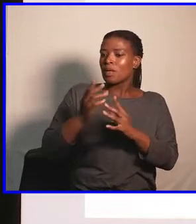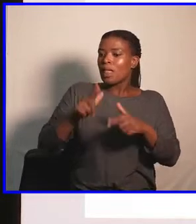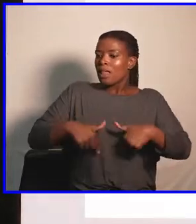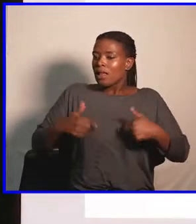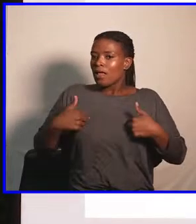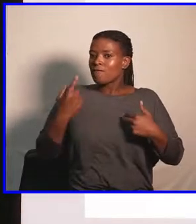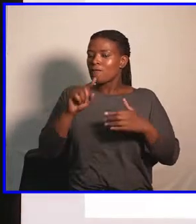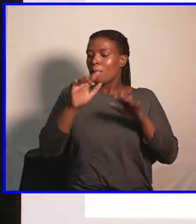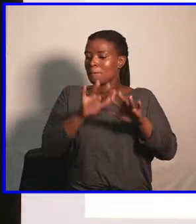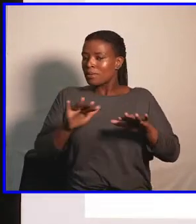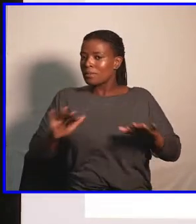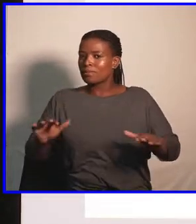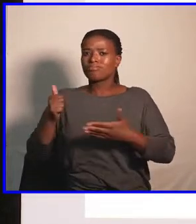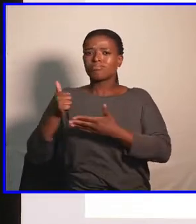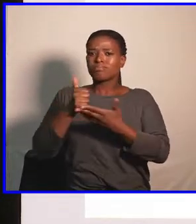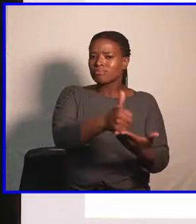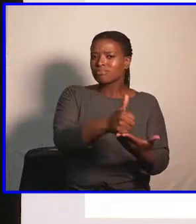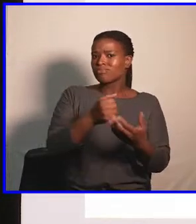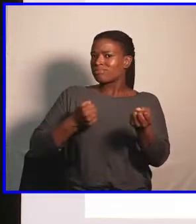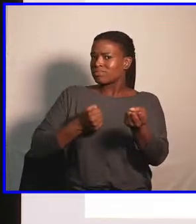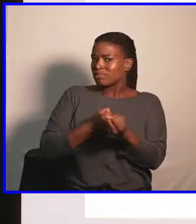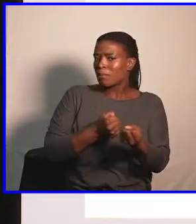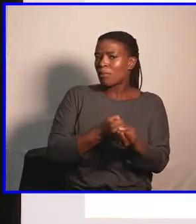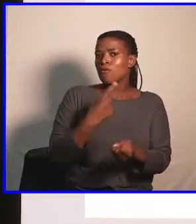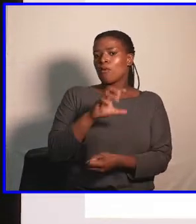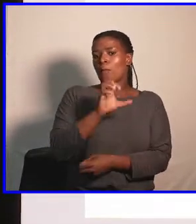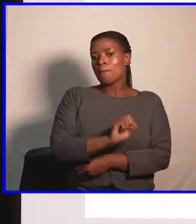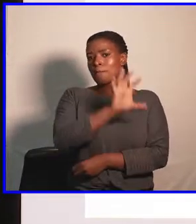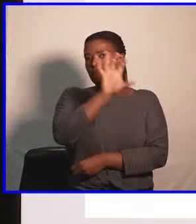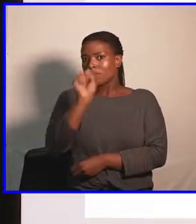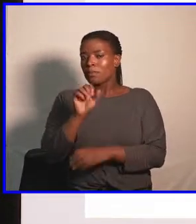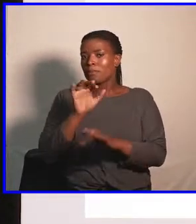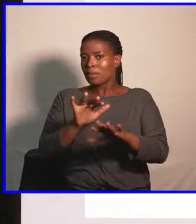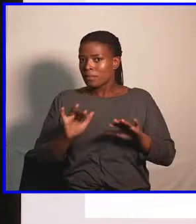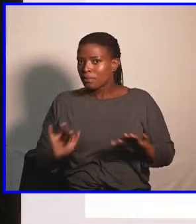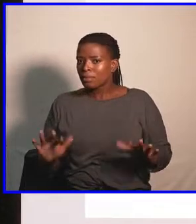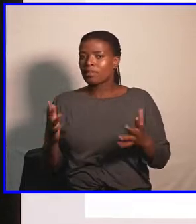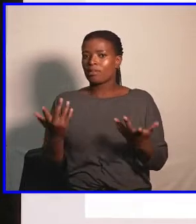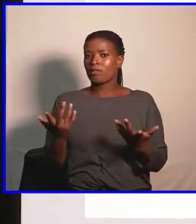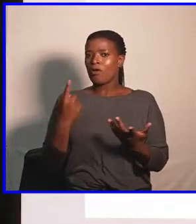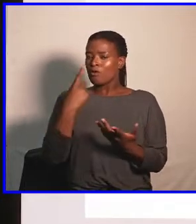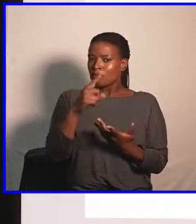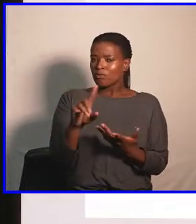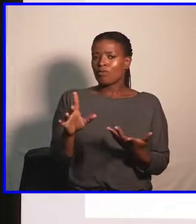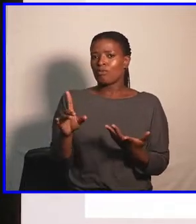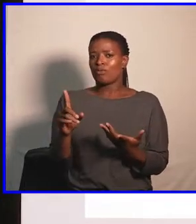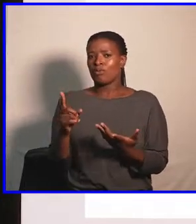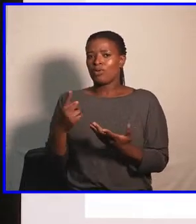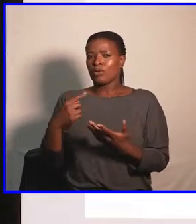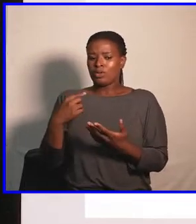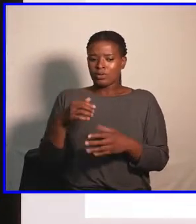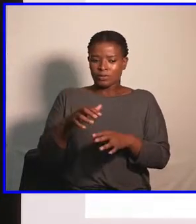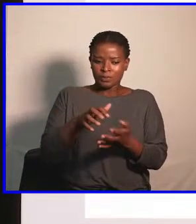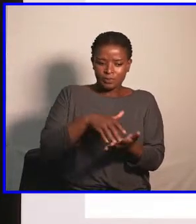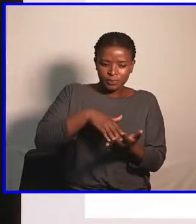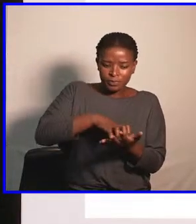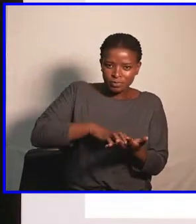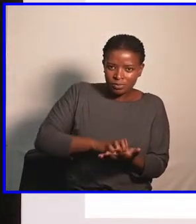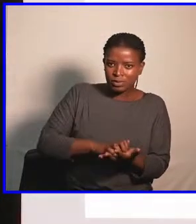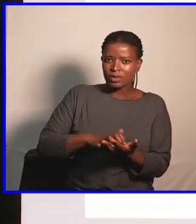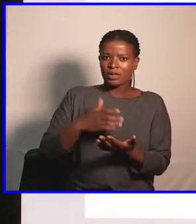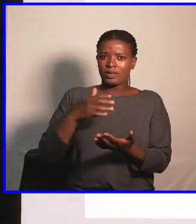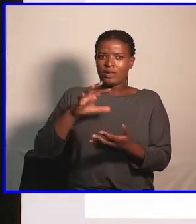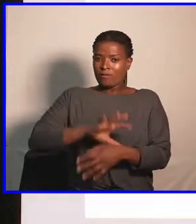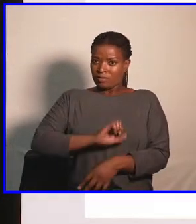South Africans. Allow me to be the mouthpiece of the most vulnerable among South Africans and express